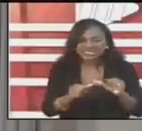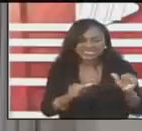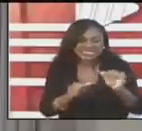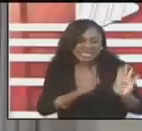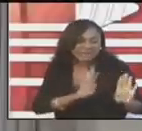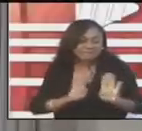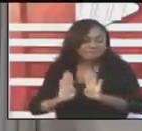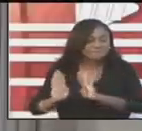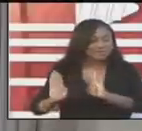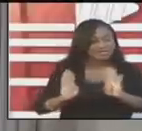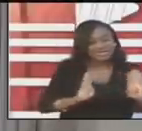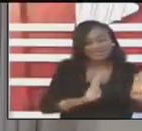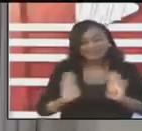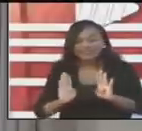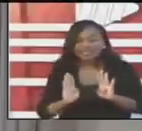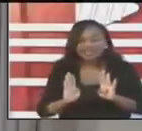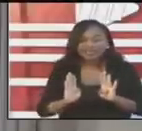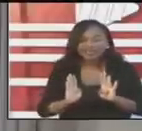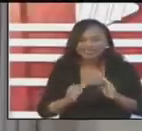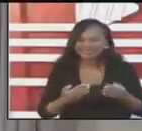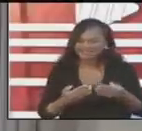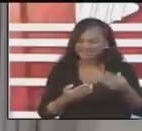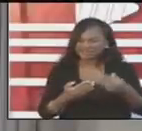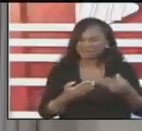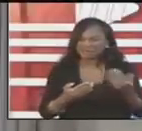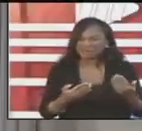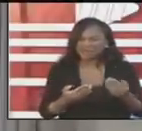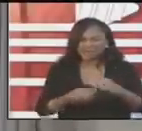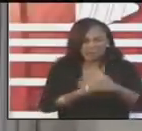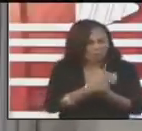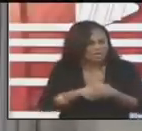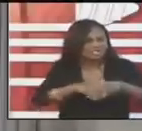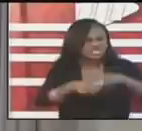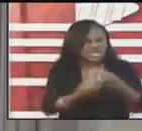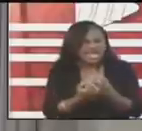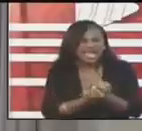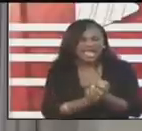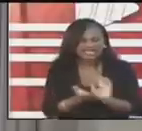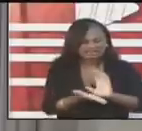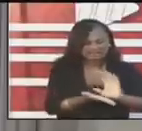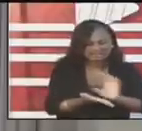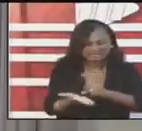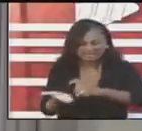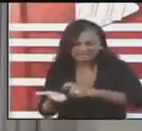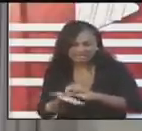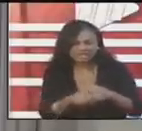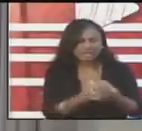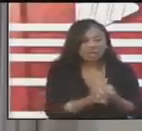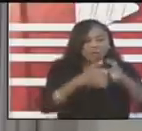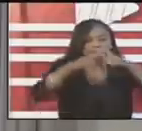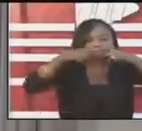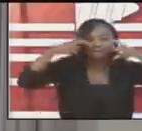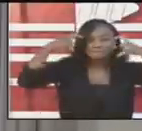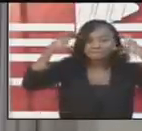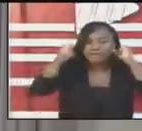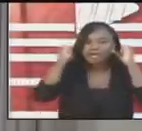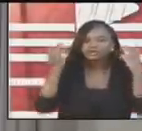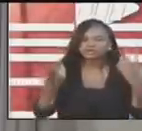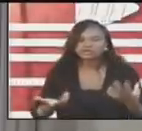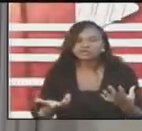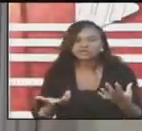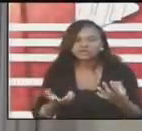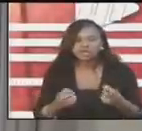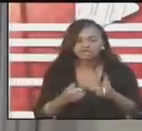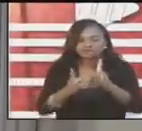public health measures, simple ones like the hand washing, the sanitizer, wearing of mask, the